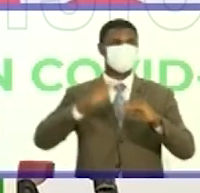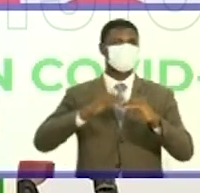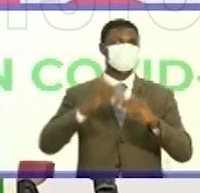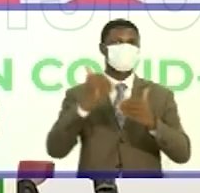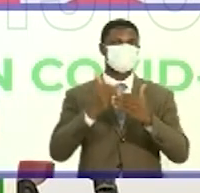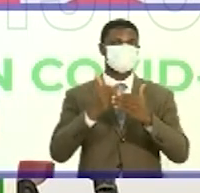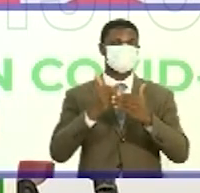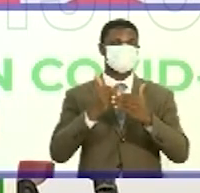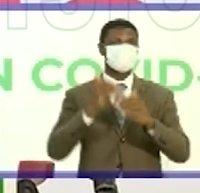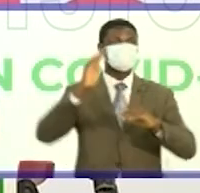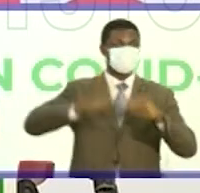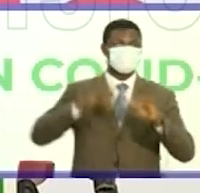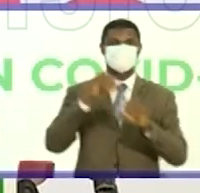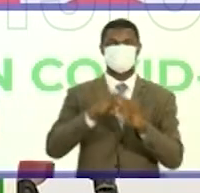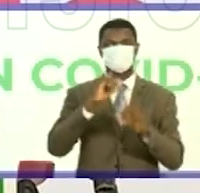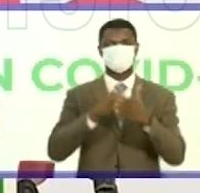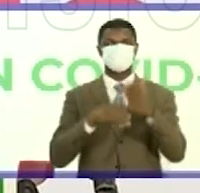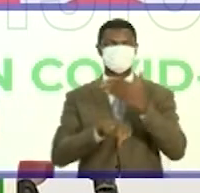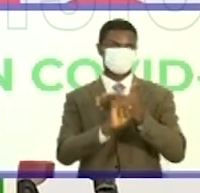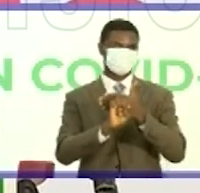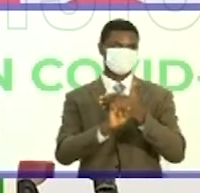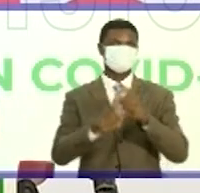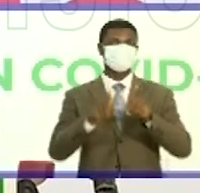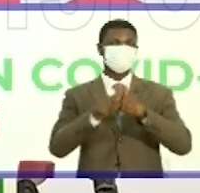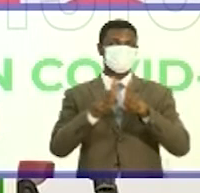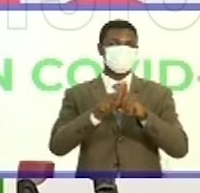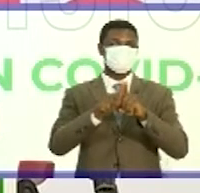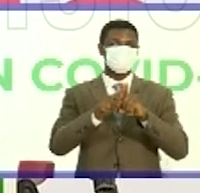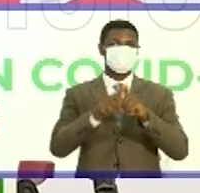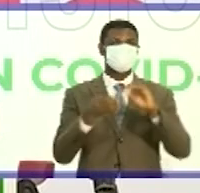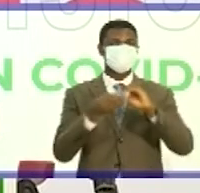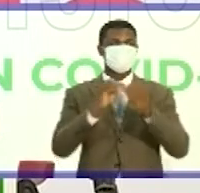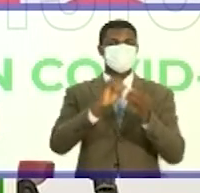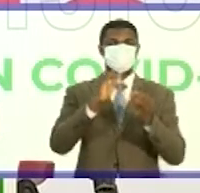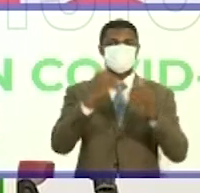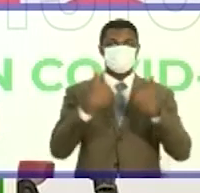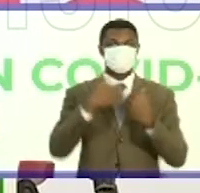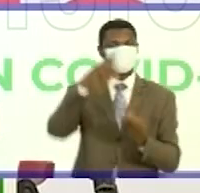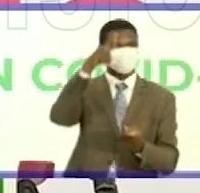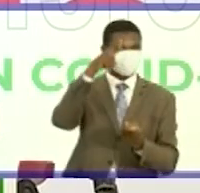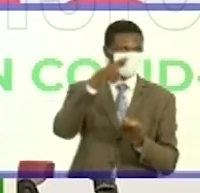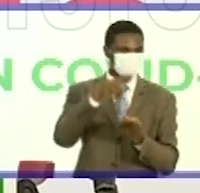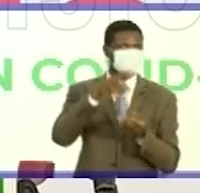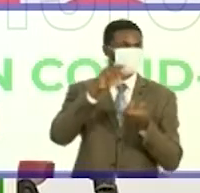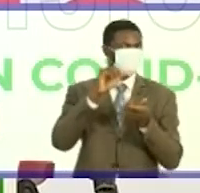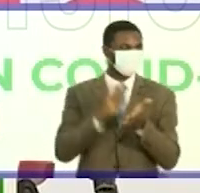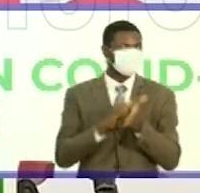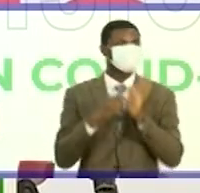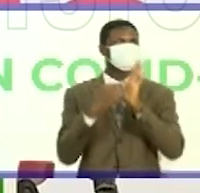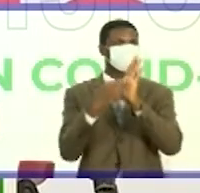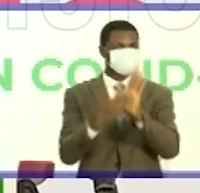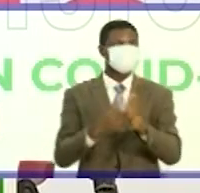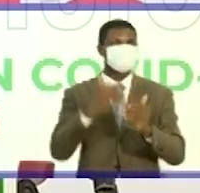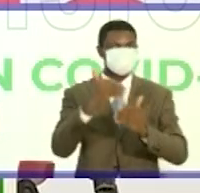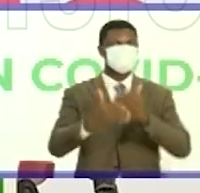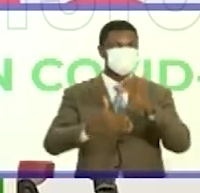the positivity rate has also decreased, showing the progress made in access to